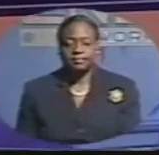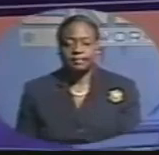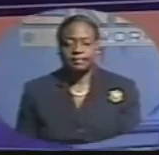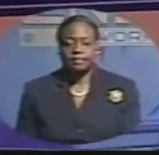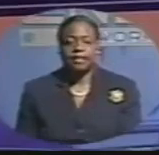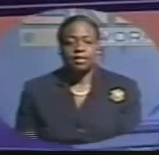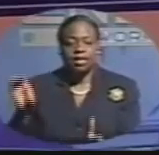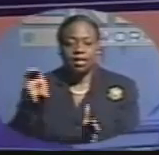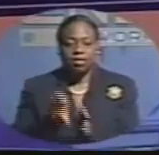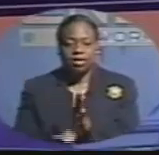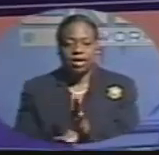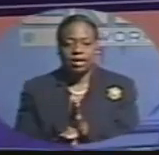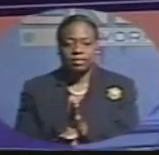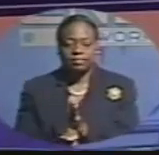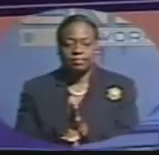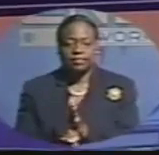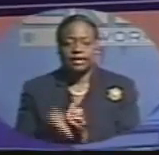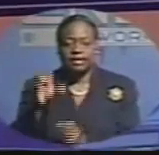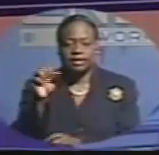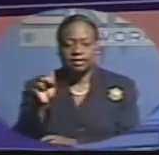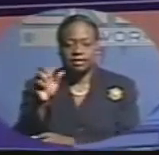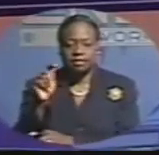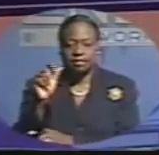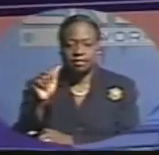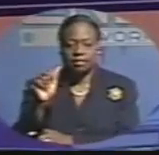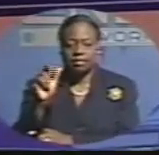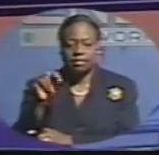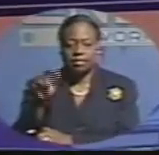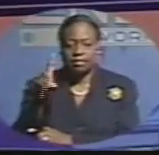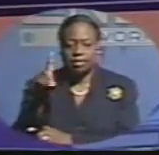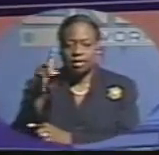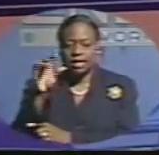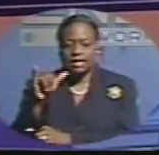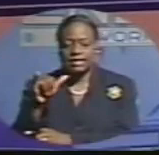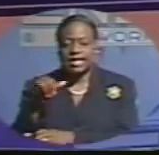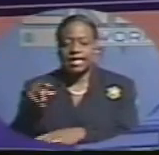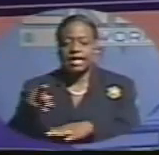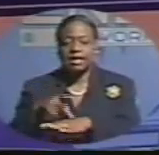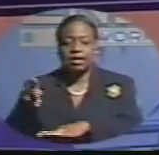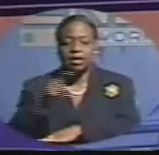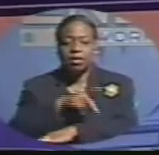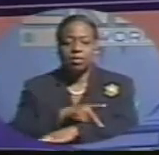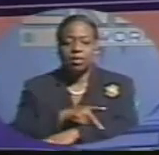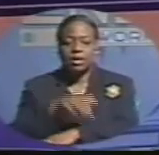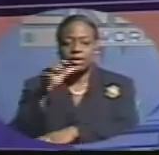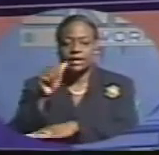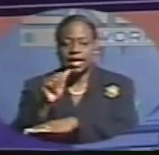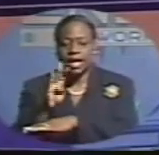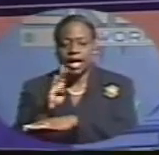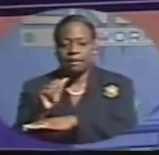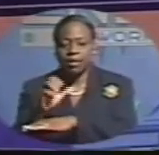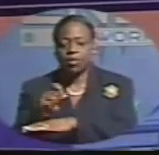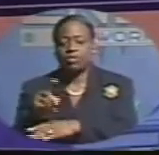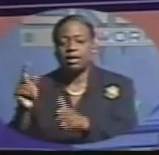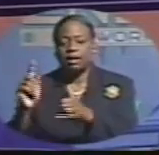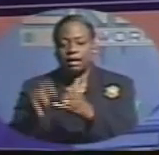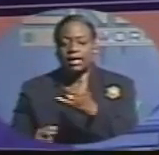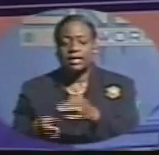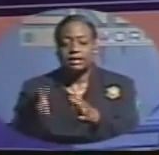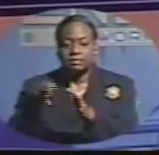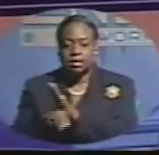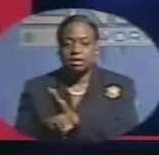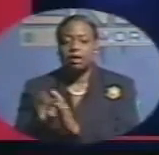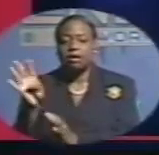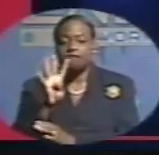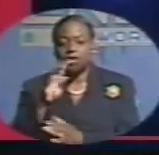From the crime beat, Sandy Point Abaco officers investigating the country's latest murder. Authorities confirmed that sometime around 4